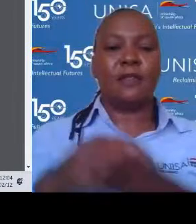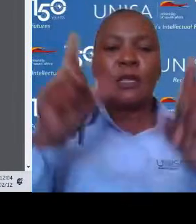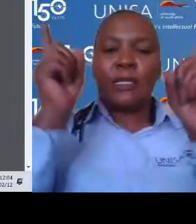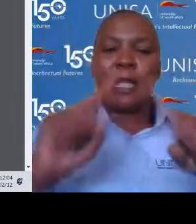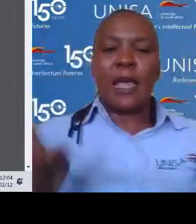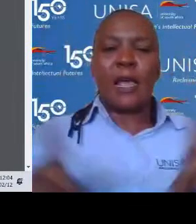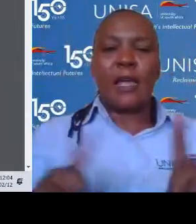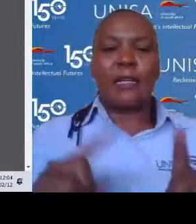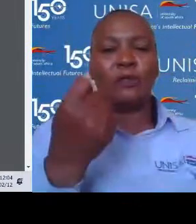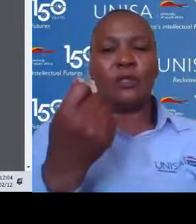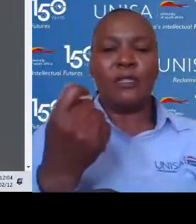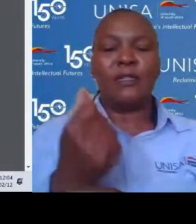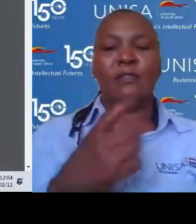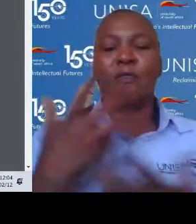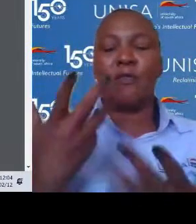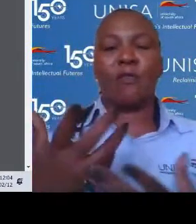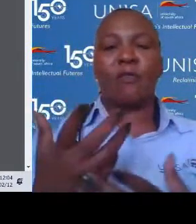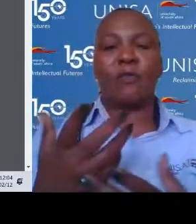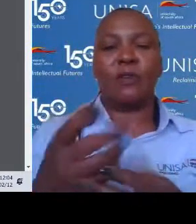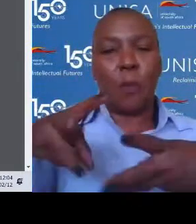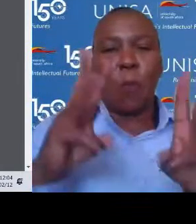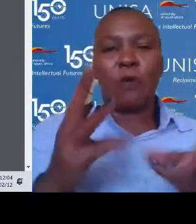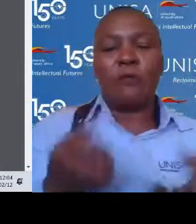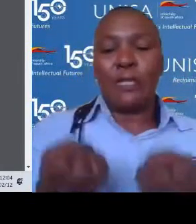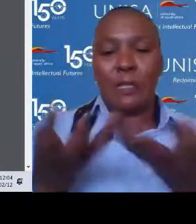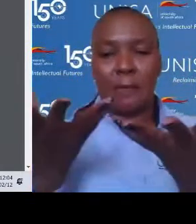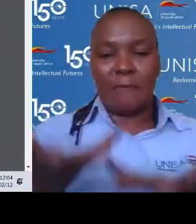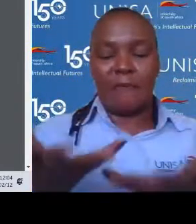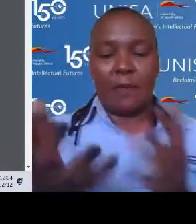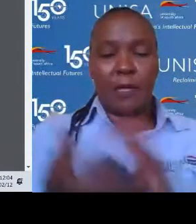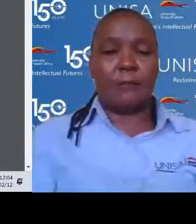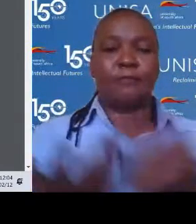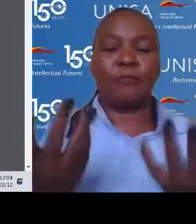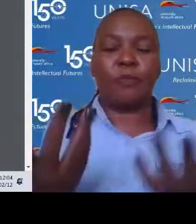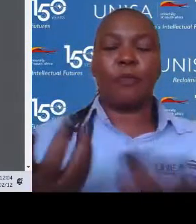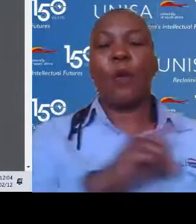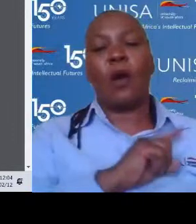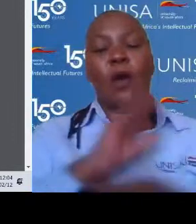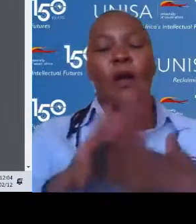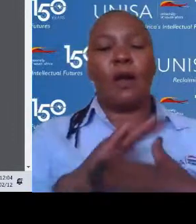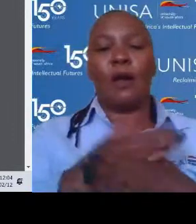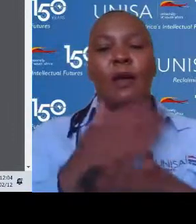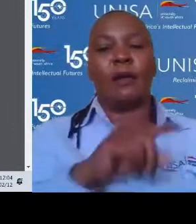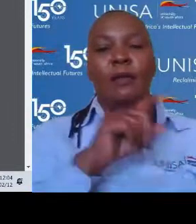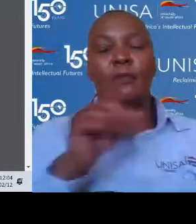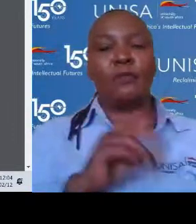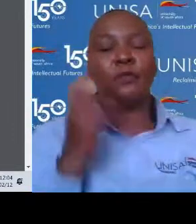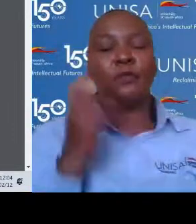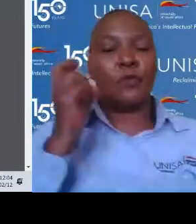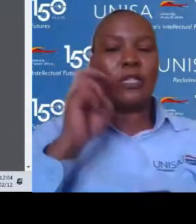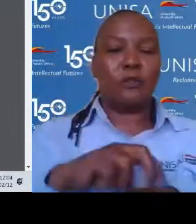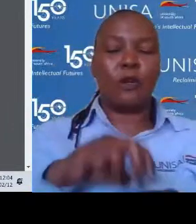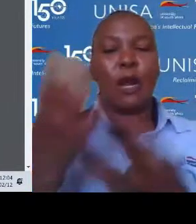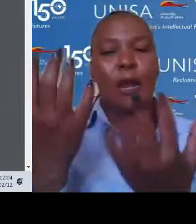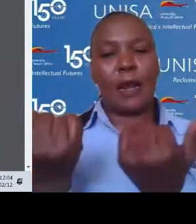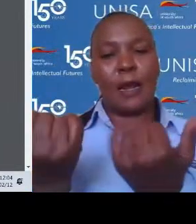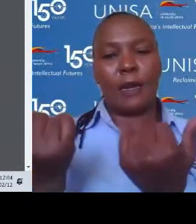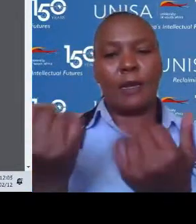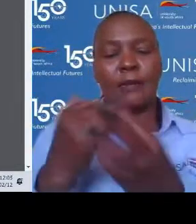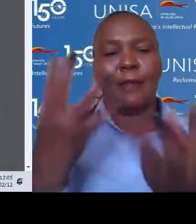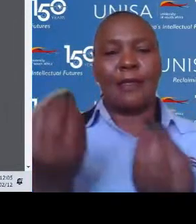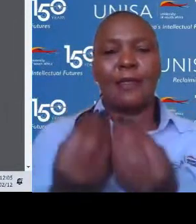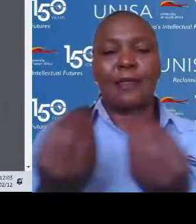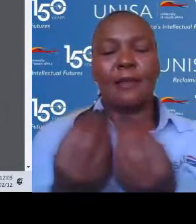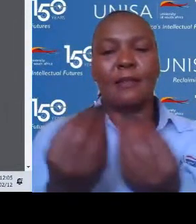and mode of delivery, so that you do not expect things that we will not